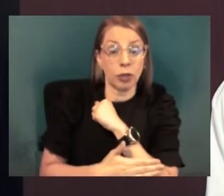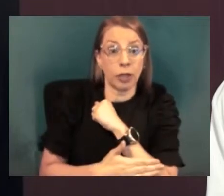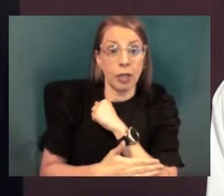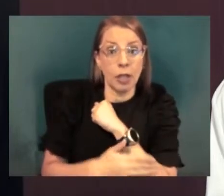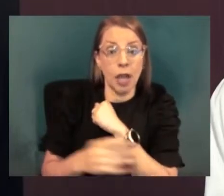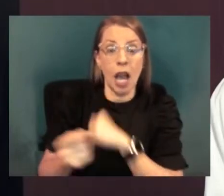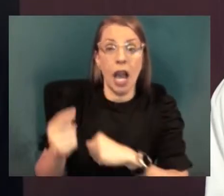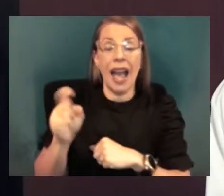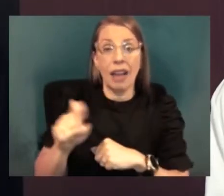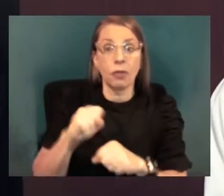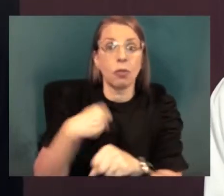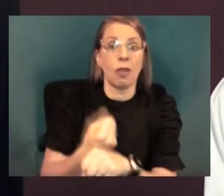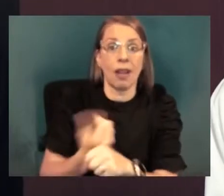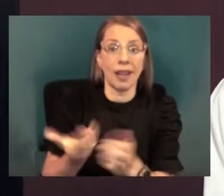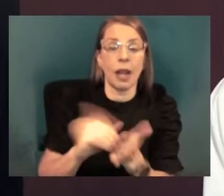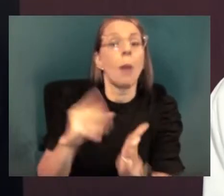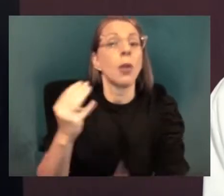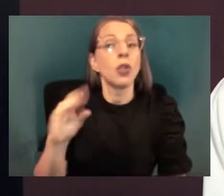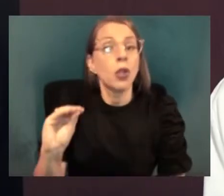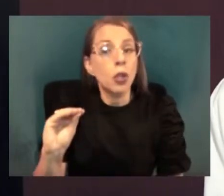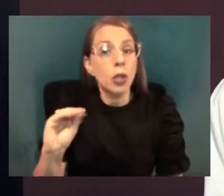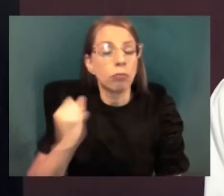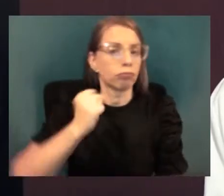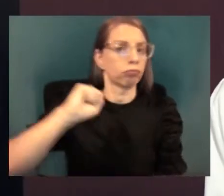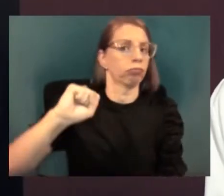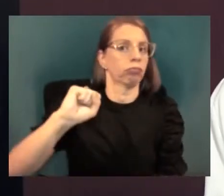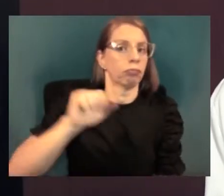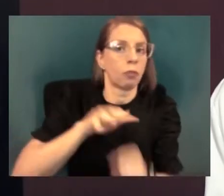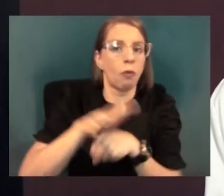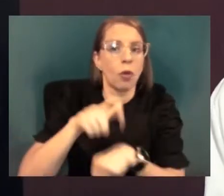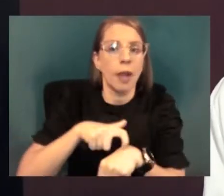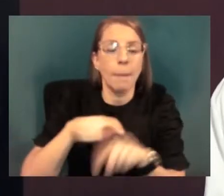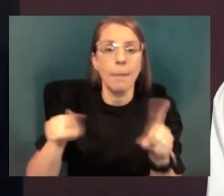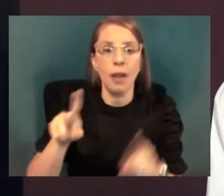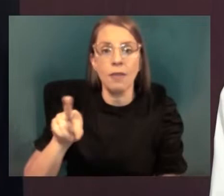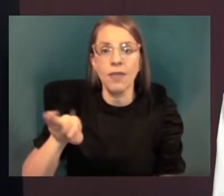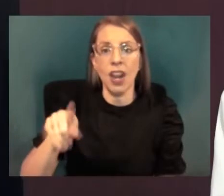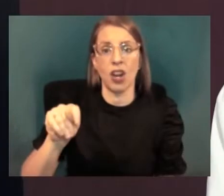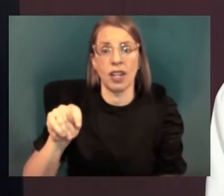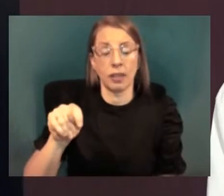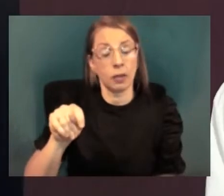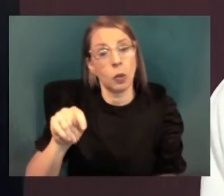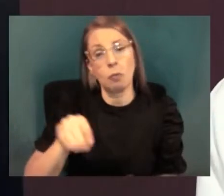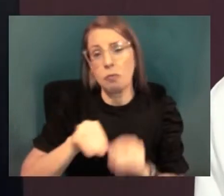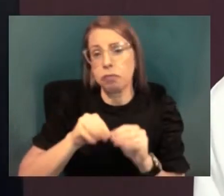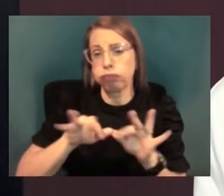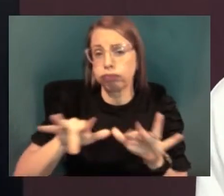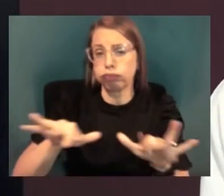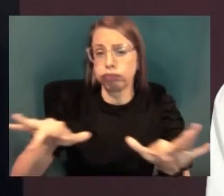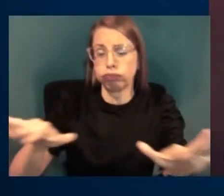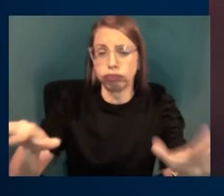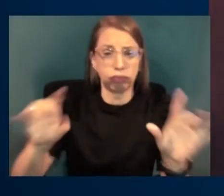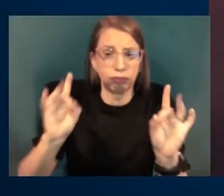lockdown mode. Now, Missouri resisted that the whole time, but this Delta variant could really wreak havoc, just as it is in Springfield, Missouri.